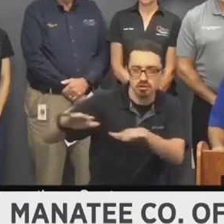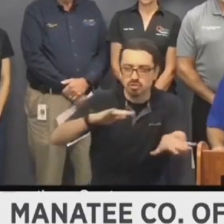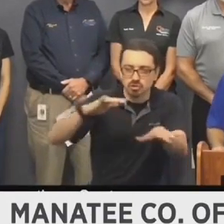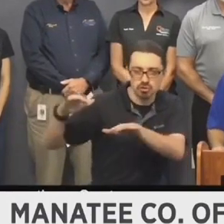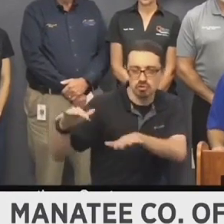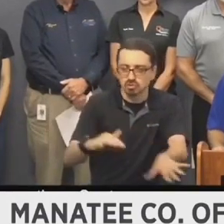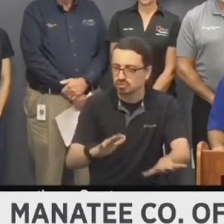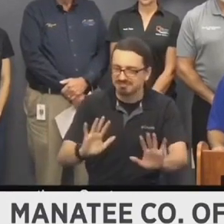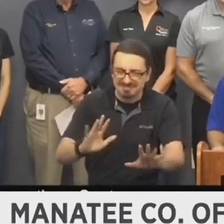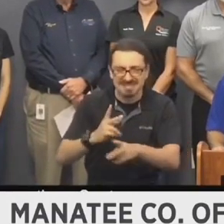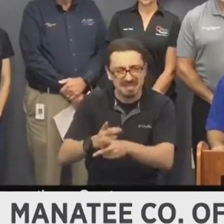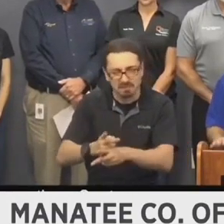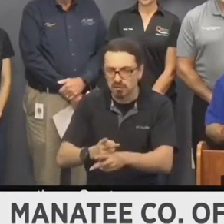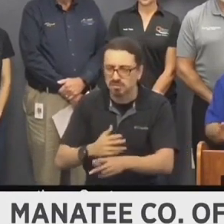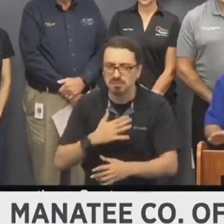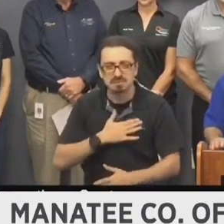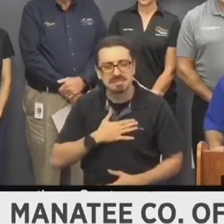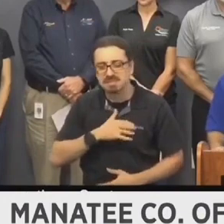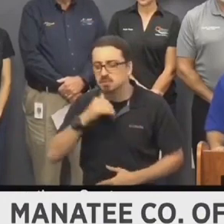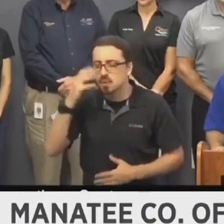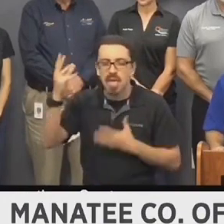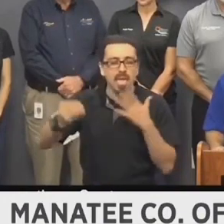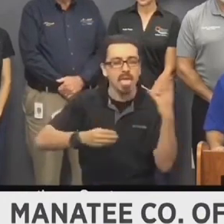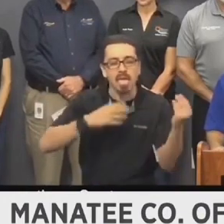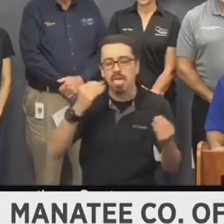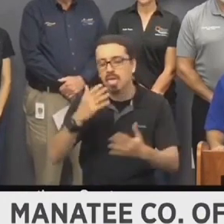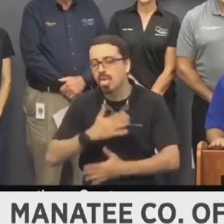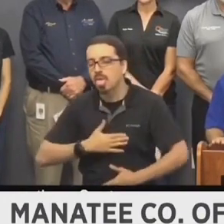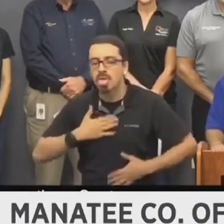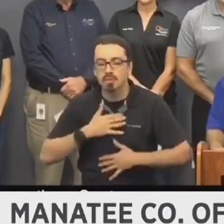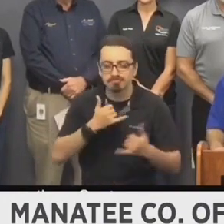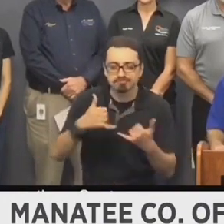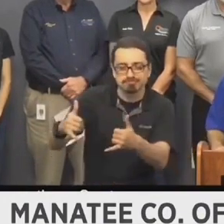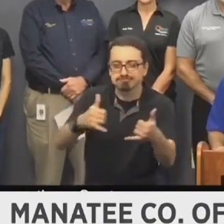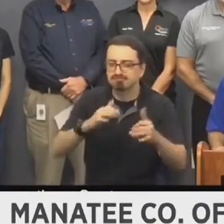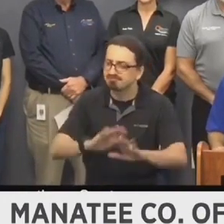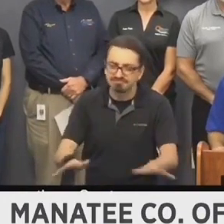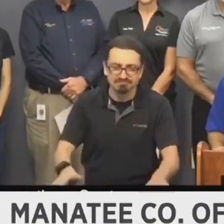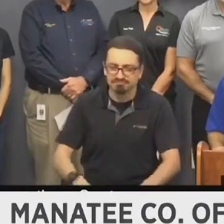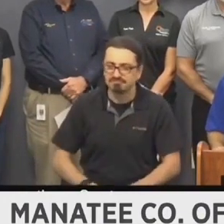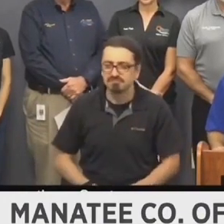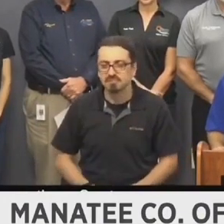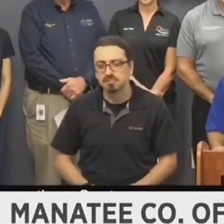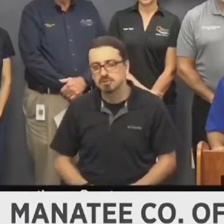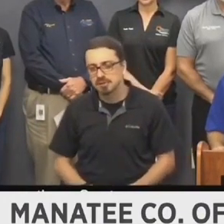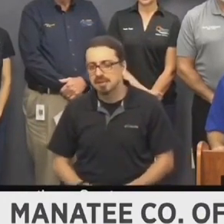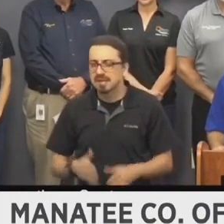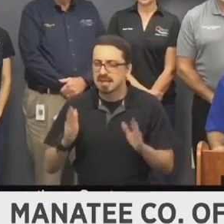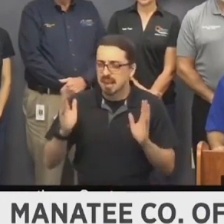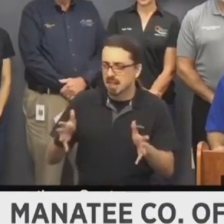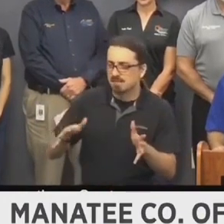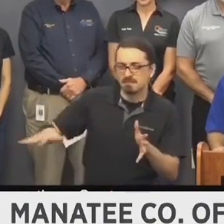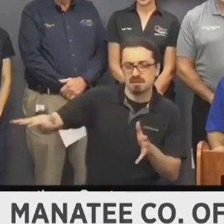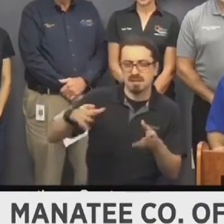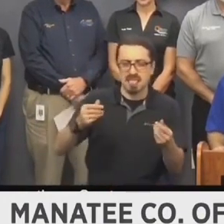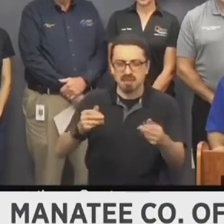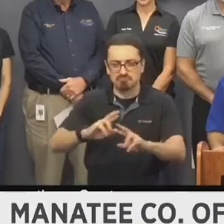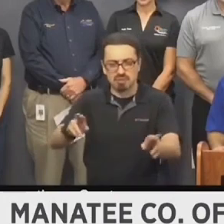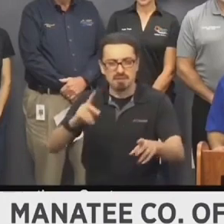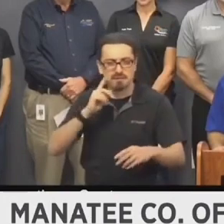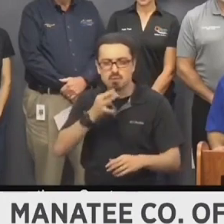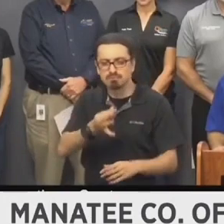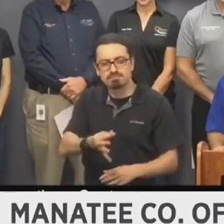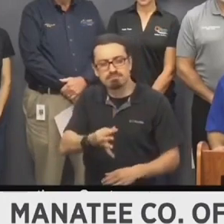contributor and trying to catch good footage. Please don't do that. Leave that to experts. Stay off of flooded roads and out of the way of